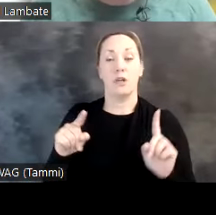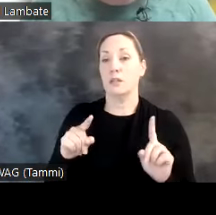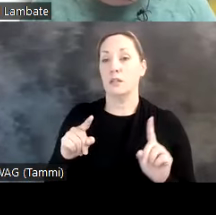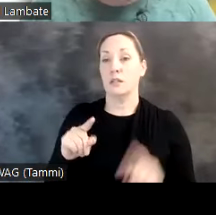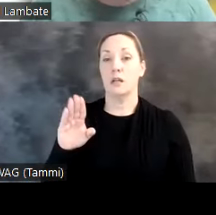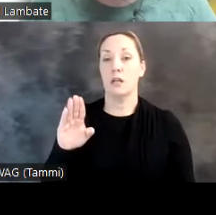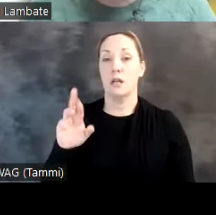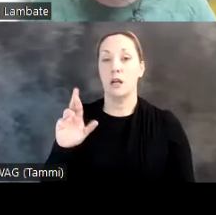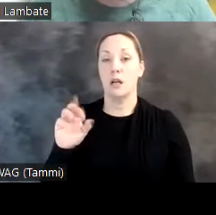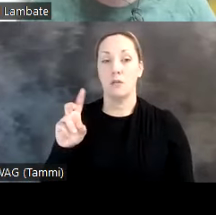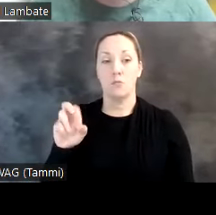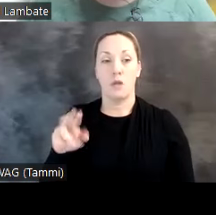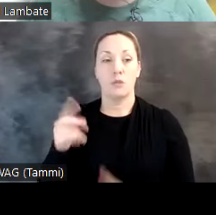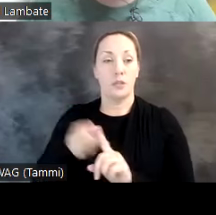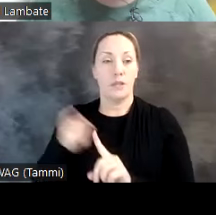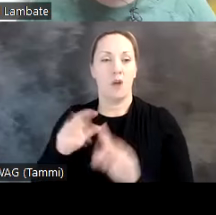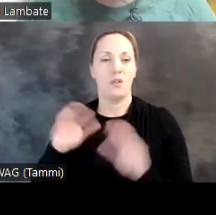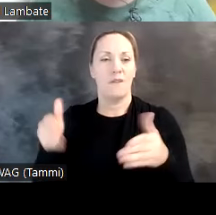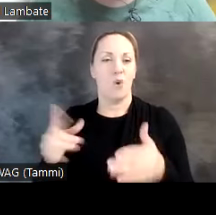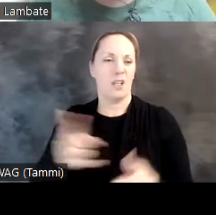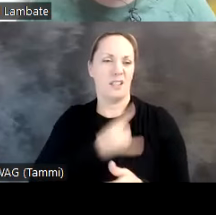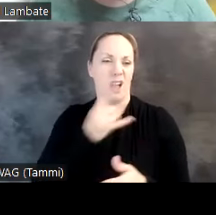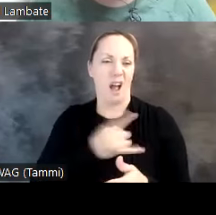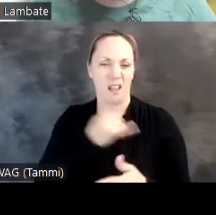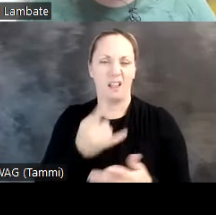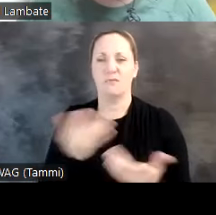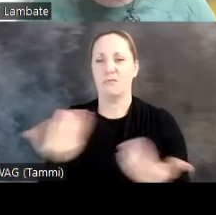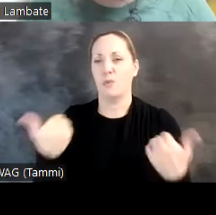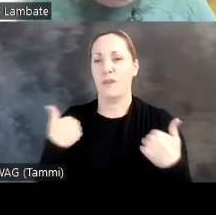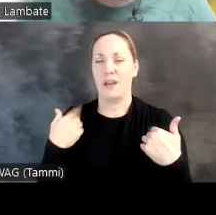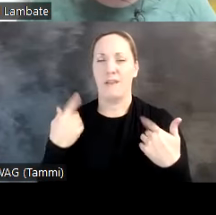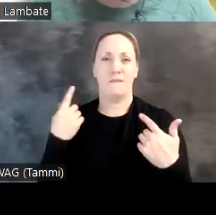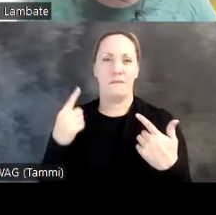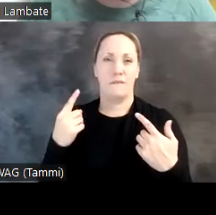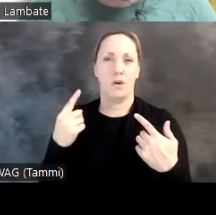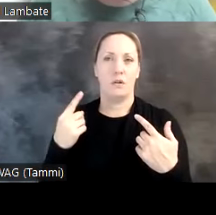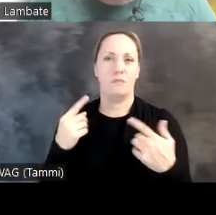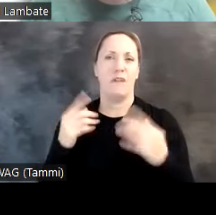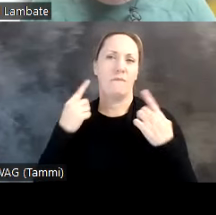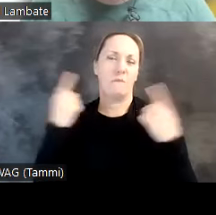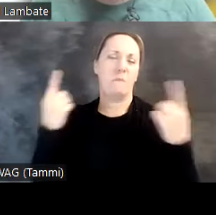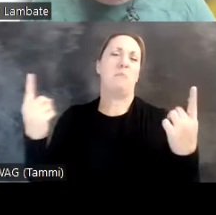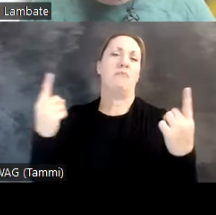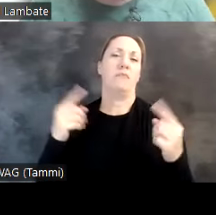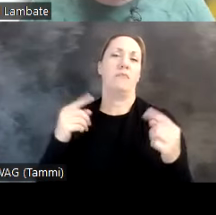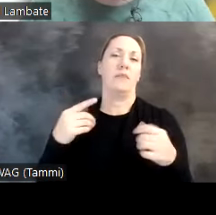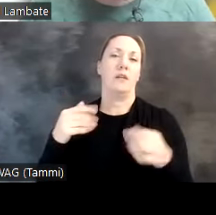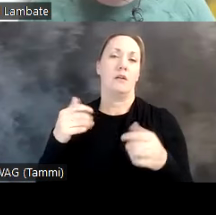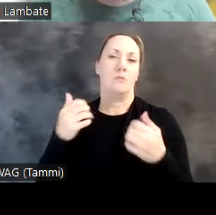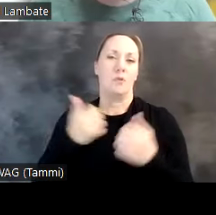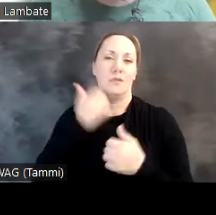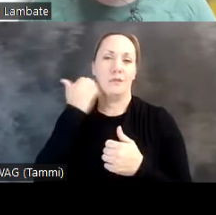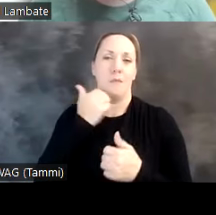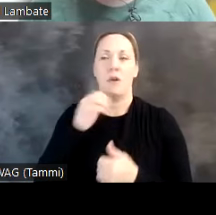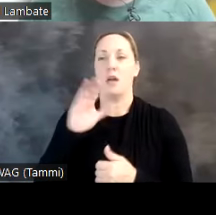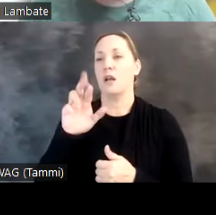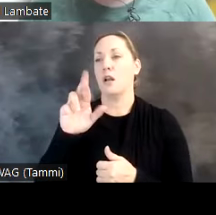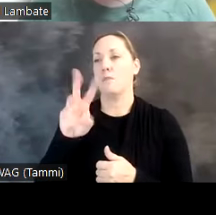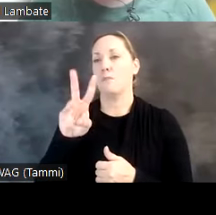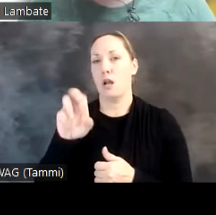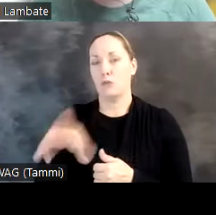browser default focus styles that are available for some well-known browsers. We'll have a look at what are